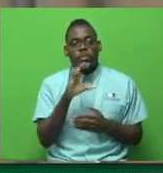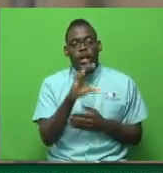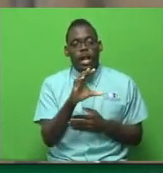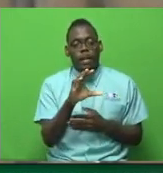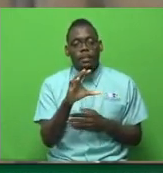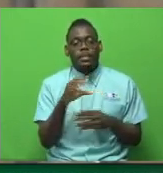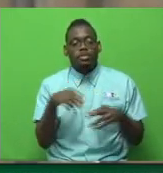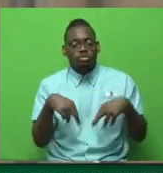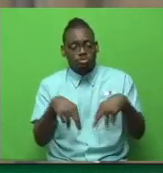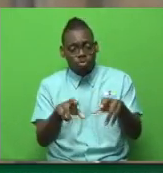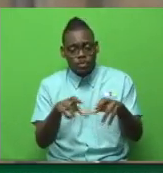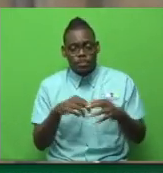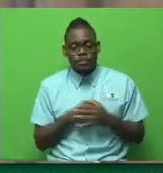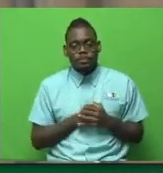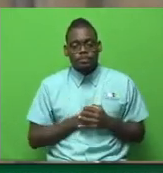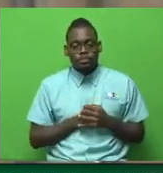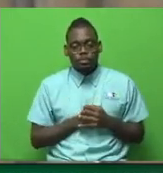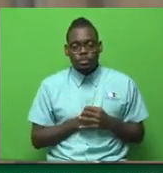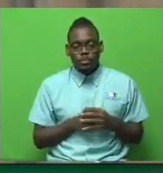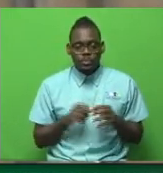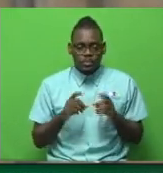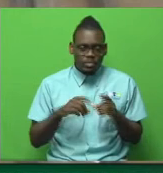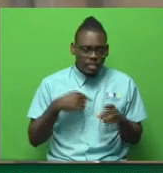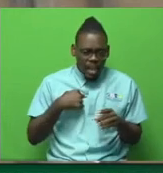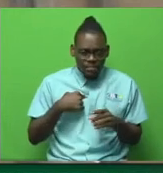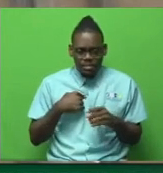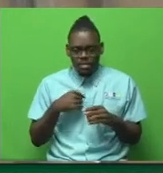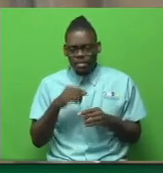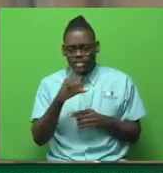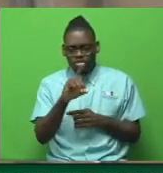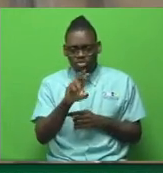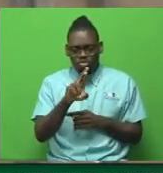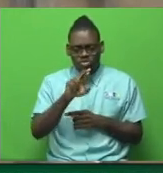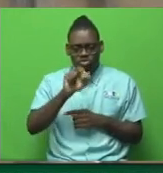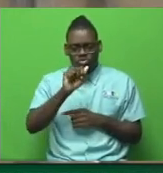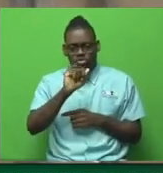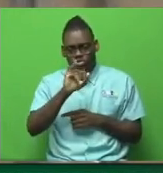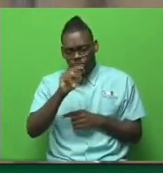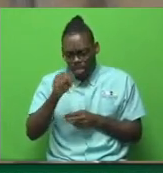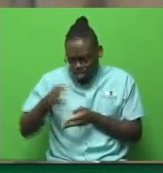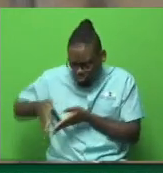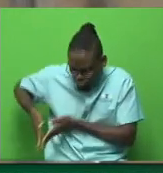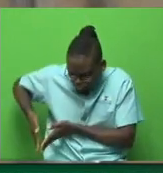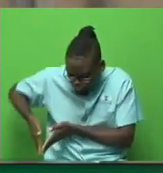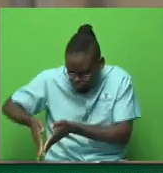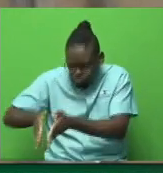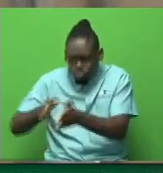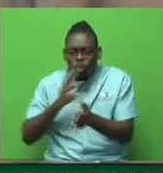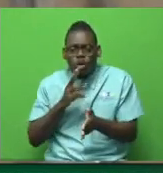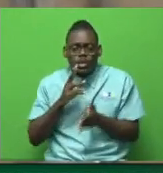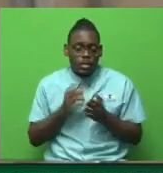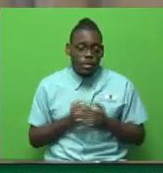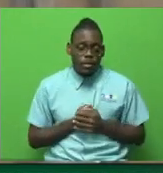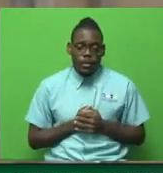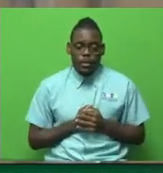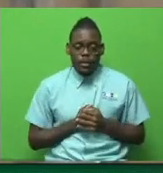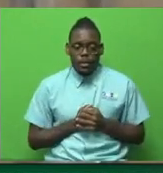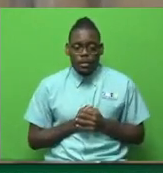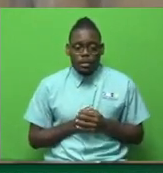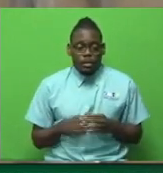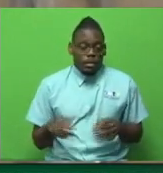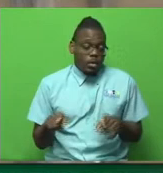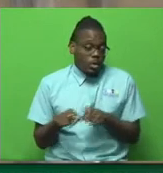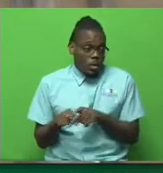we have done drainage works of industrial Lane and seanflare the widening and dredging of the San Juan